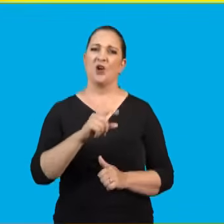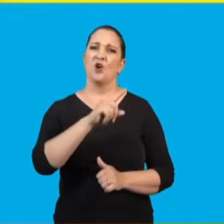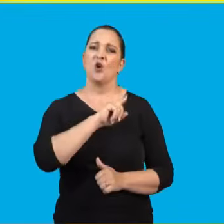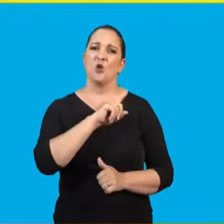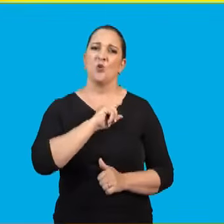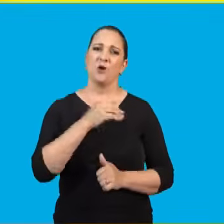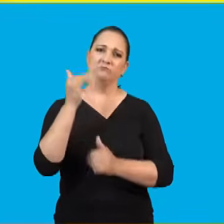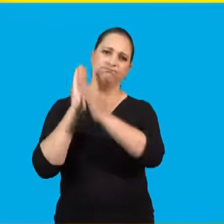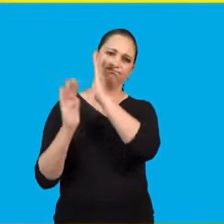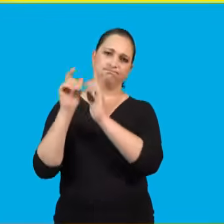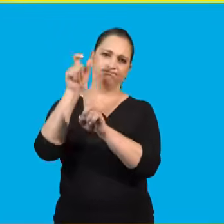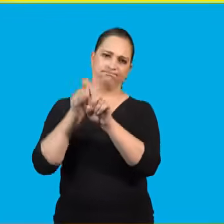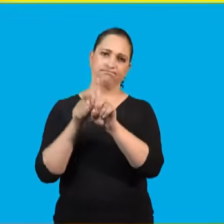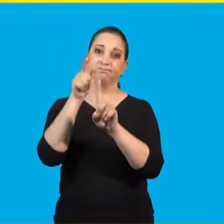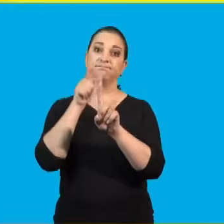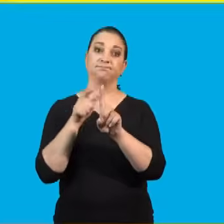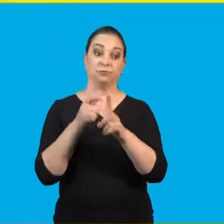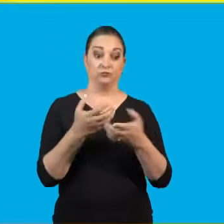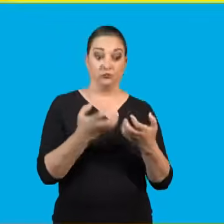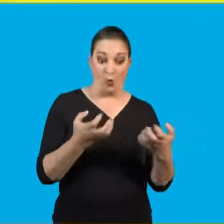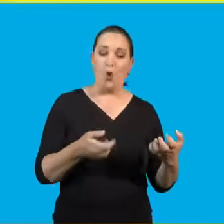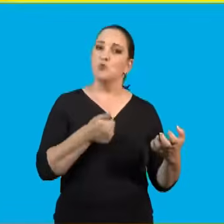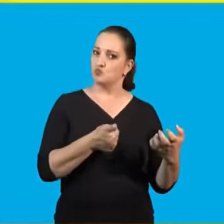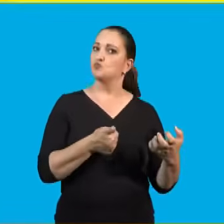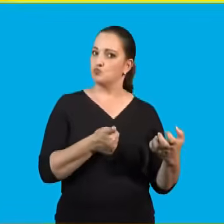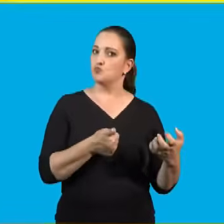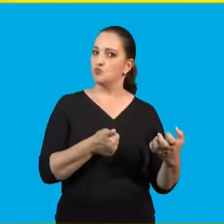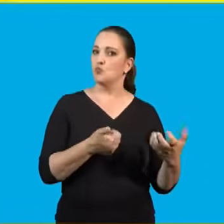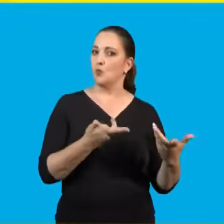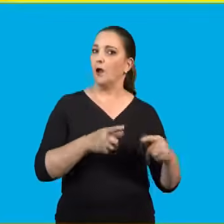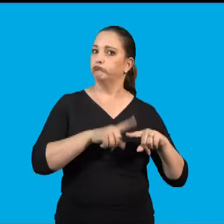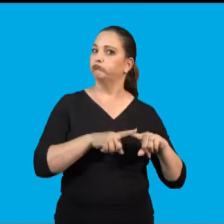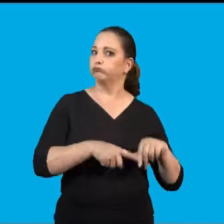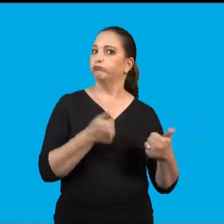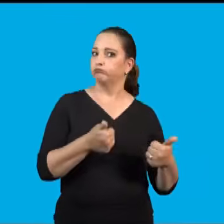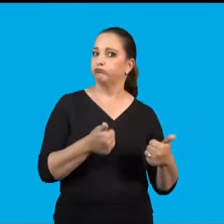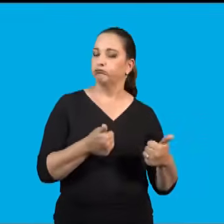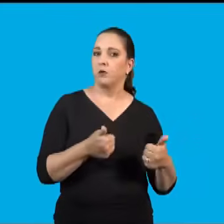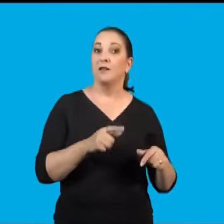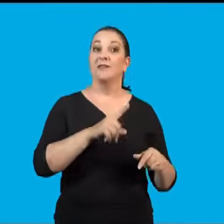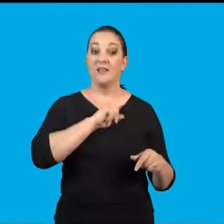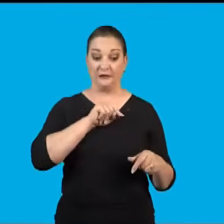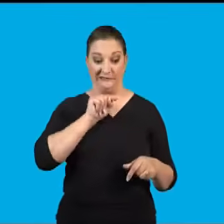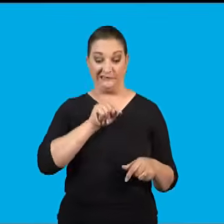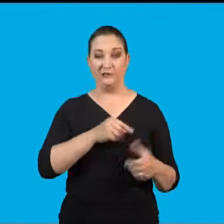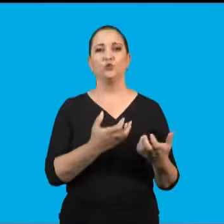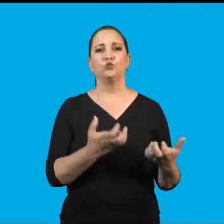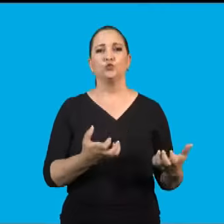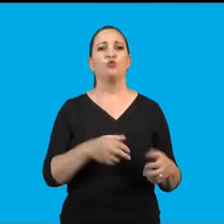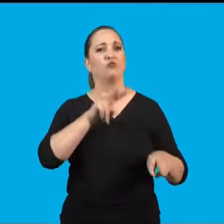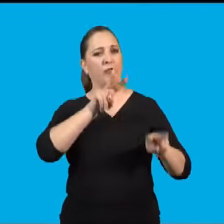would a historian consider this source to be reliable? So this speaks to evaluating